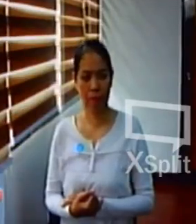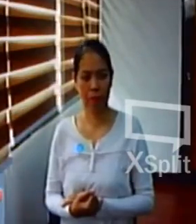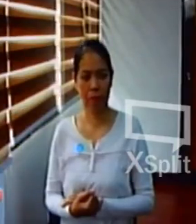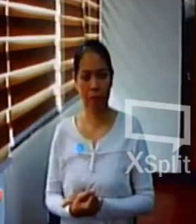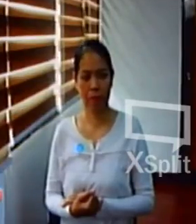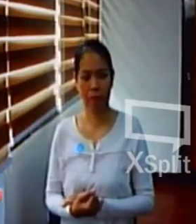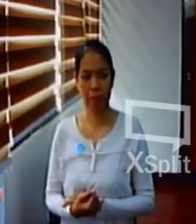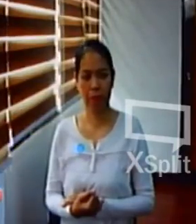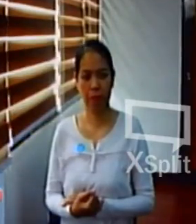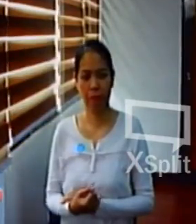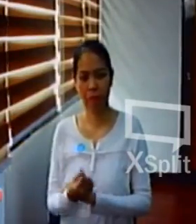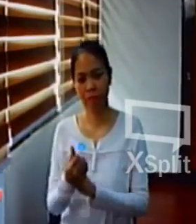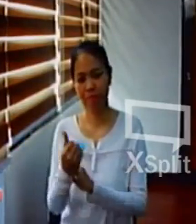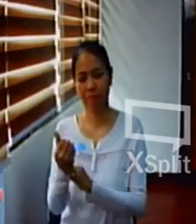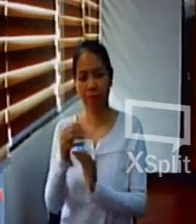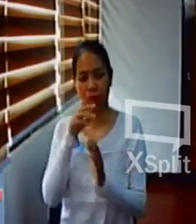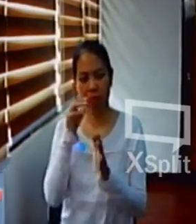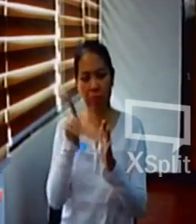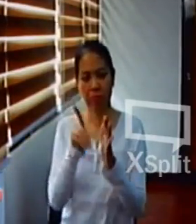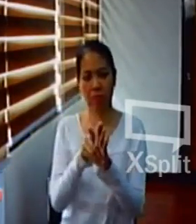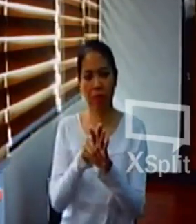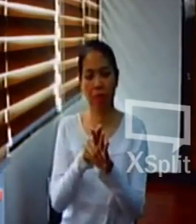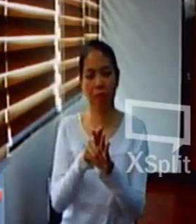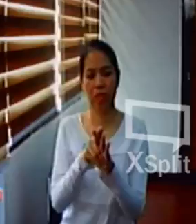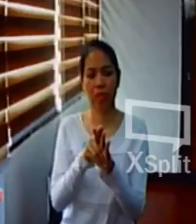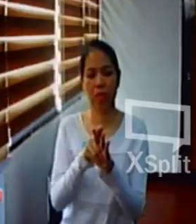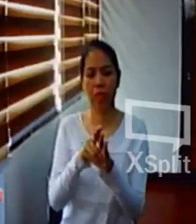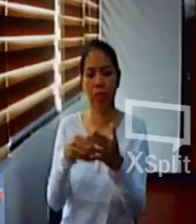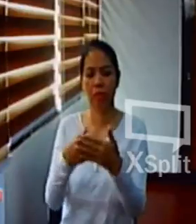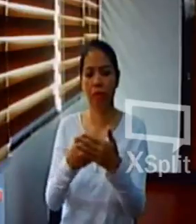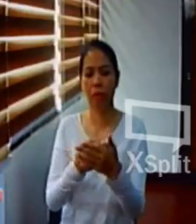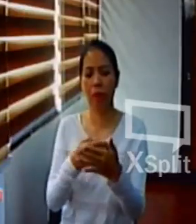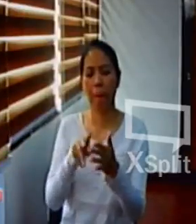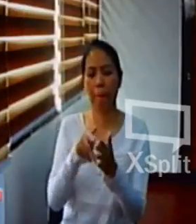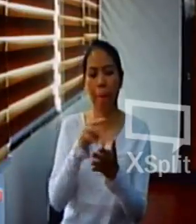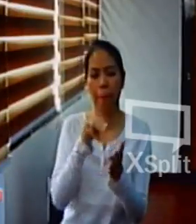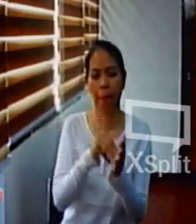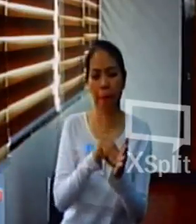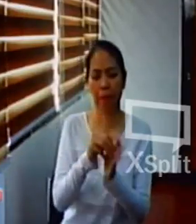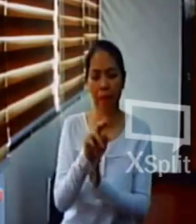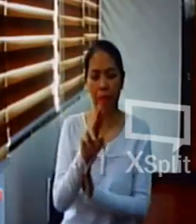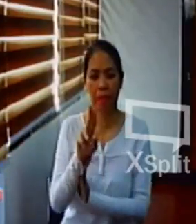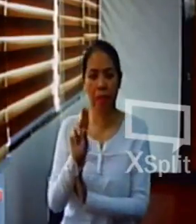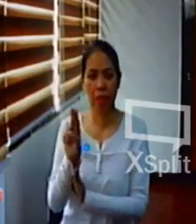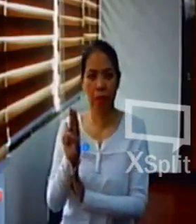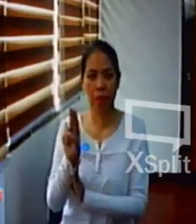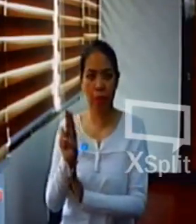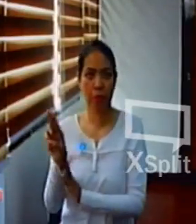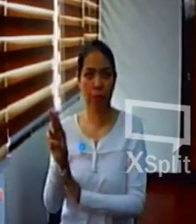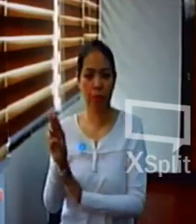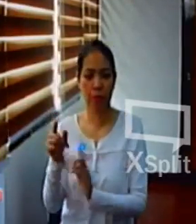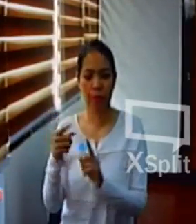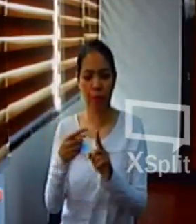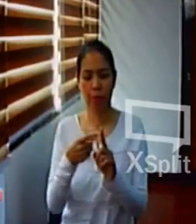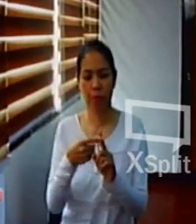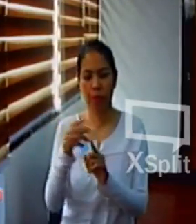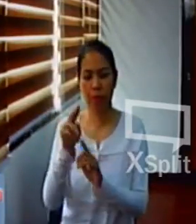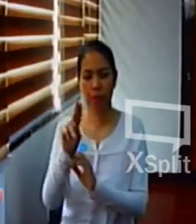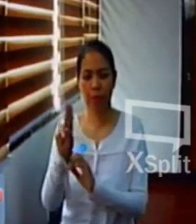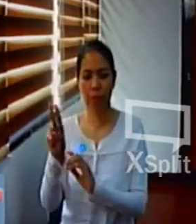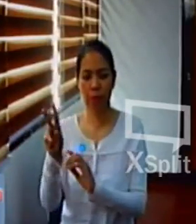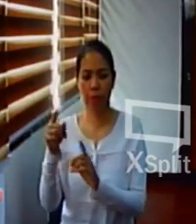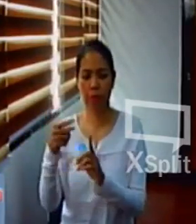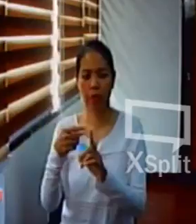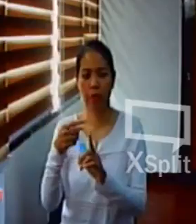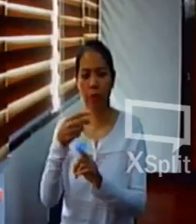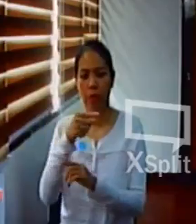And the other document, Your Honor, was pre-marked as Exhibit UUU to UUU-8, consisting of